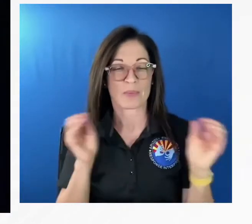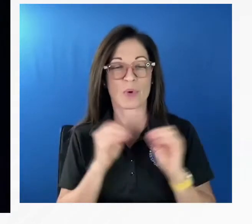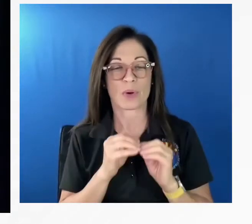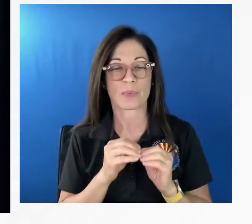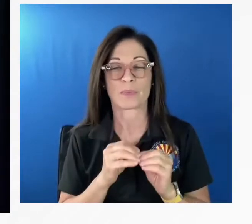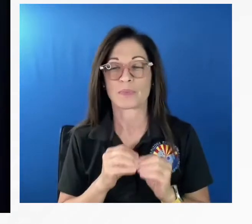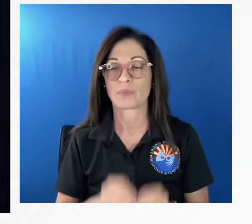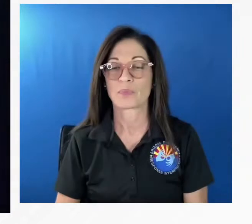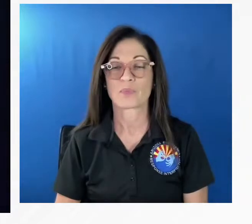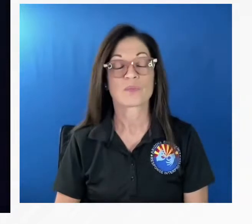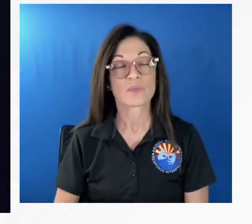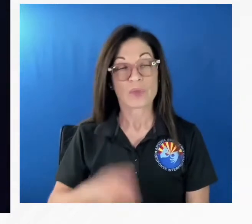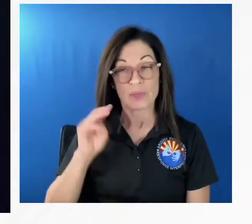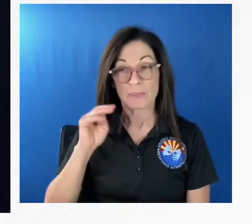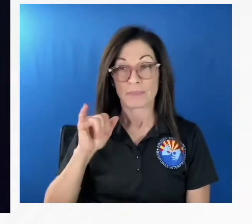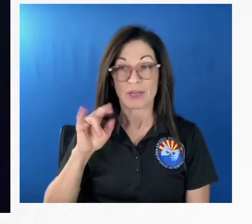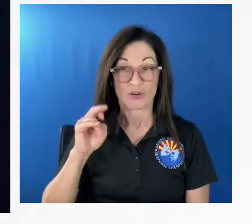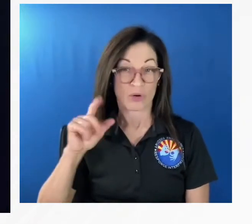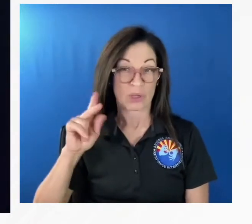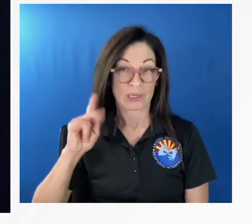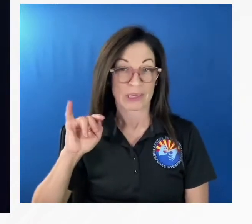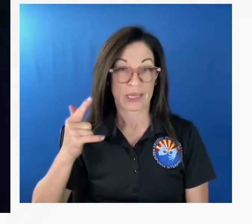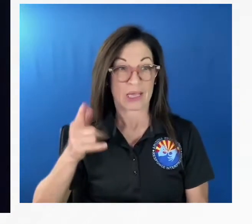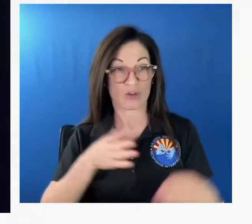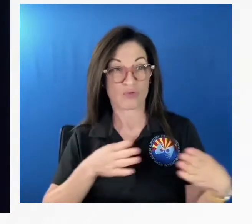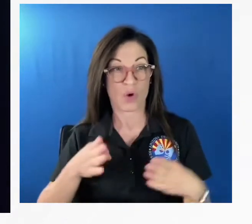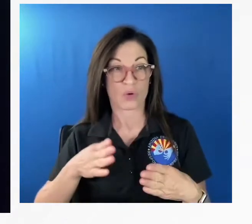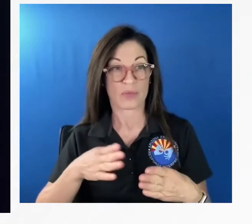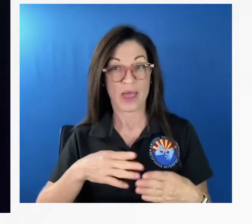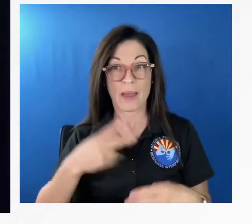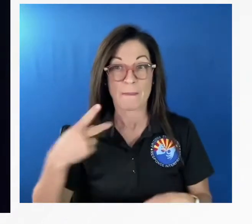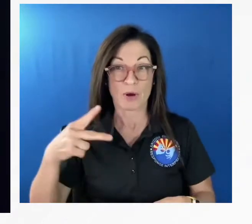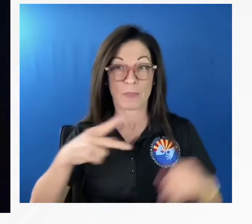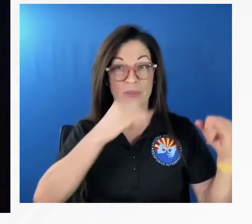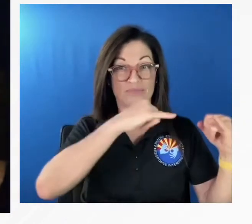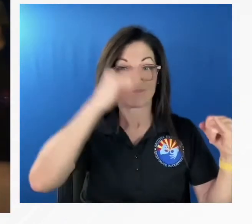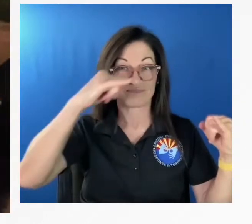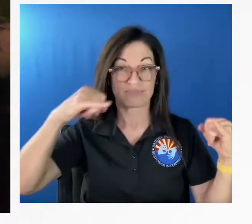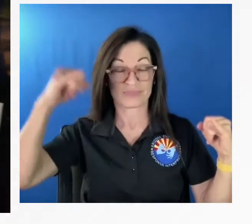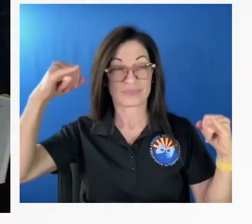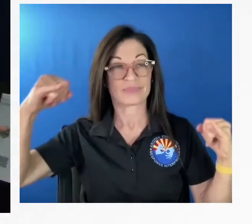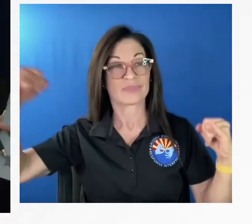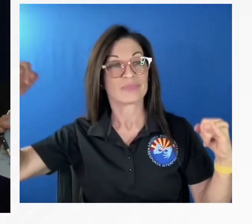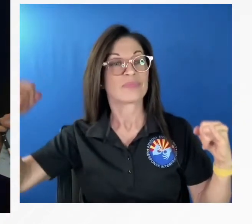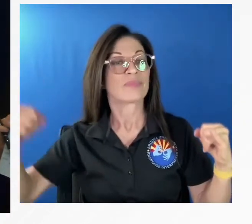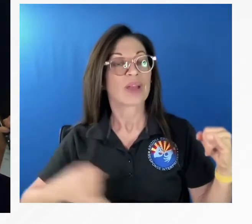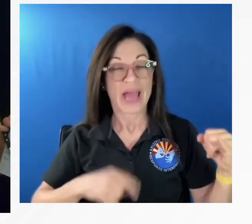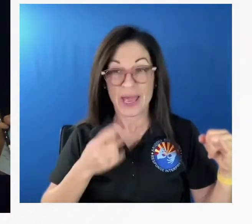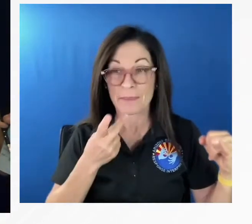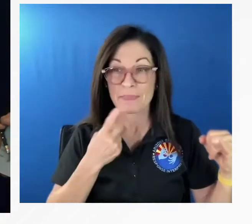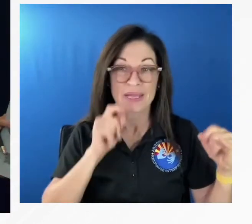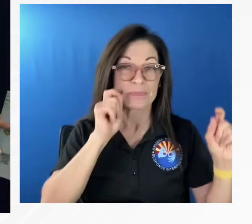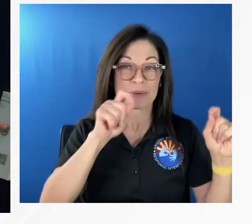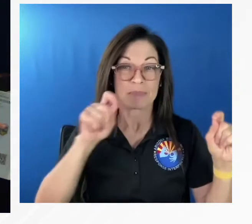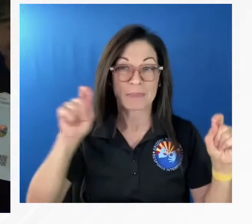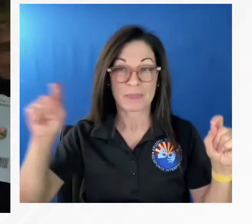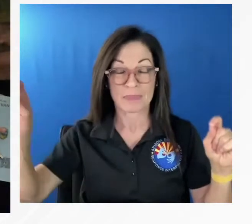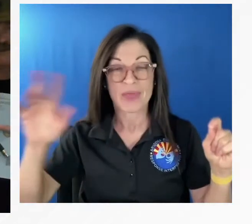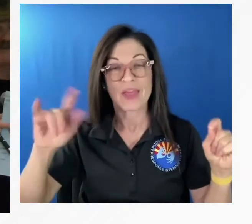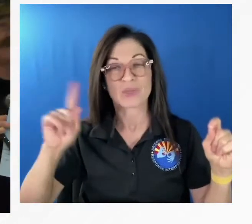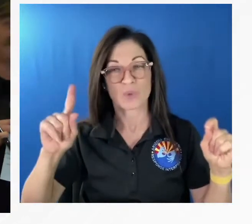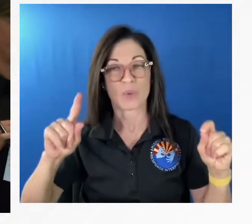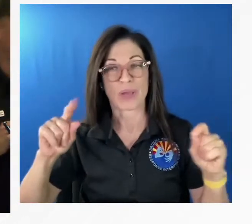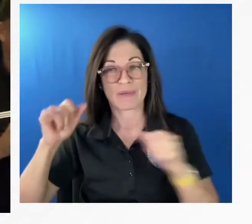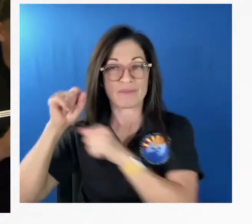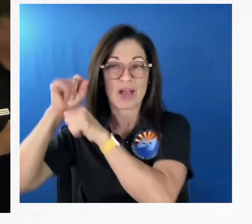So Mineral King Road here, this purple line that's in there and those pink dots, it represents area that we put retardant. So normally